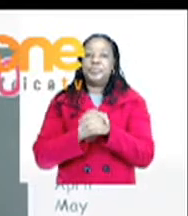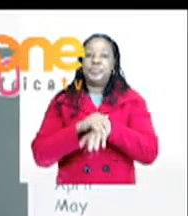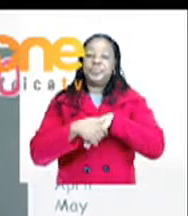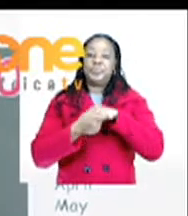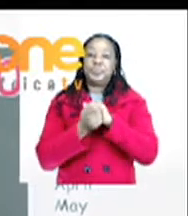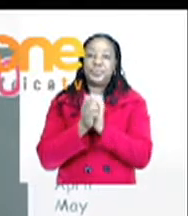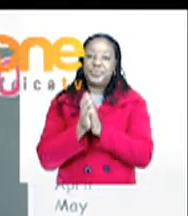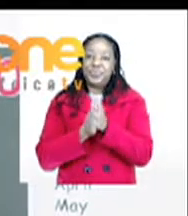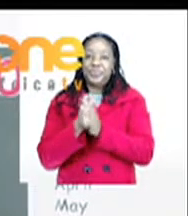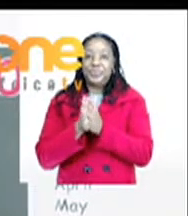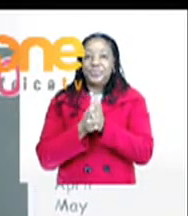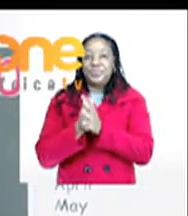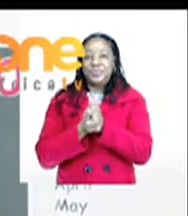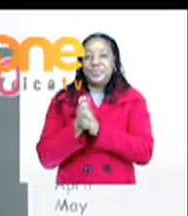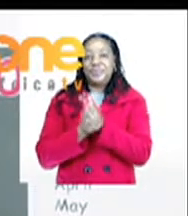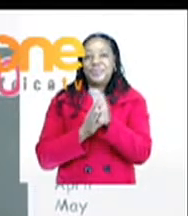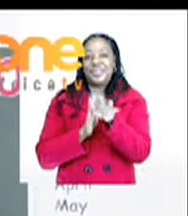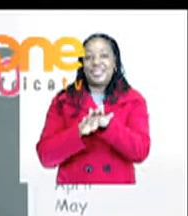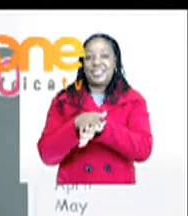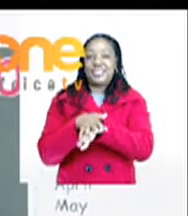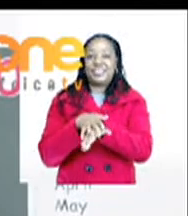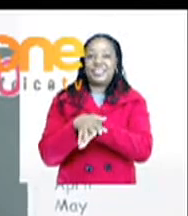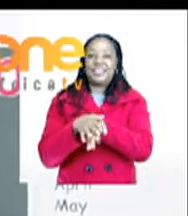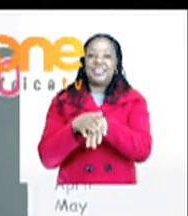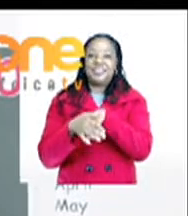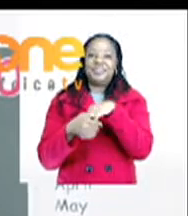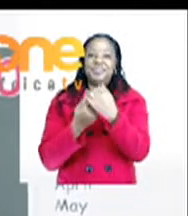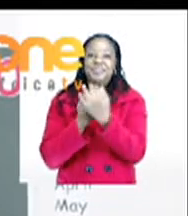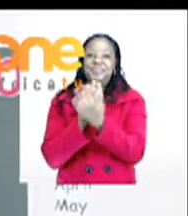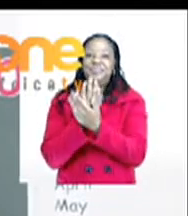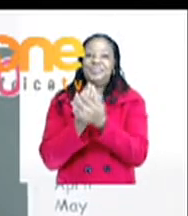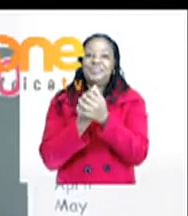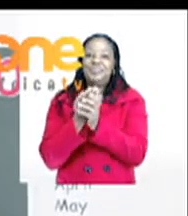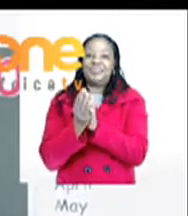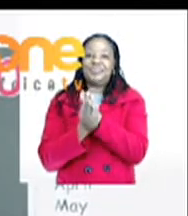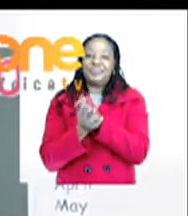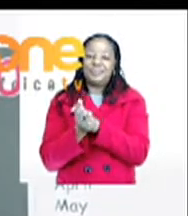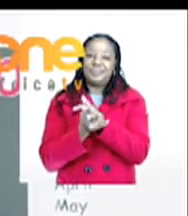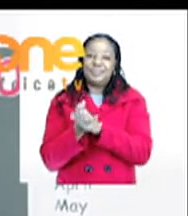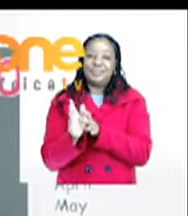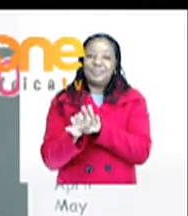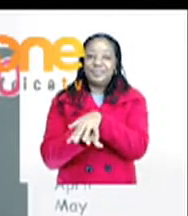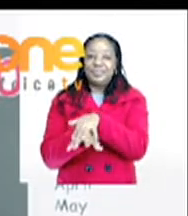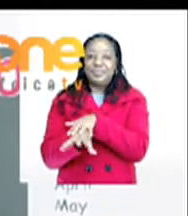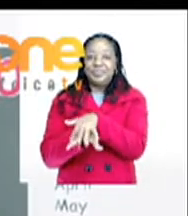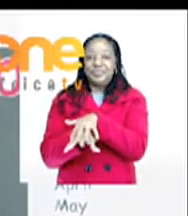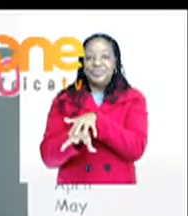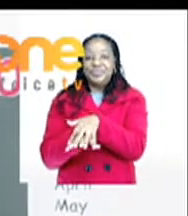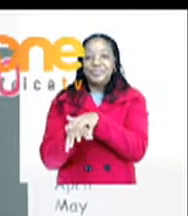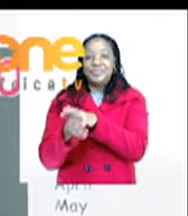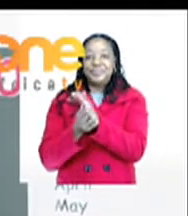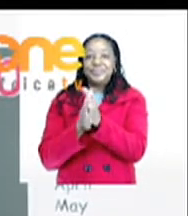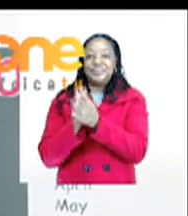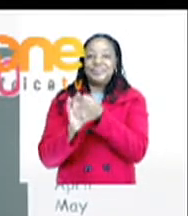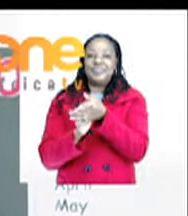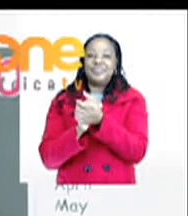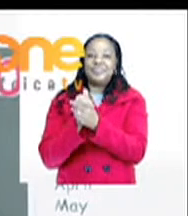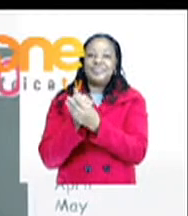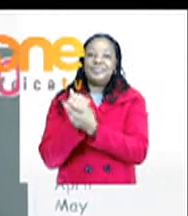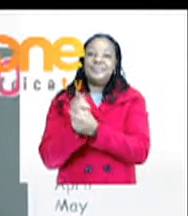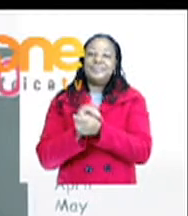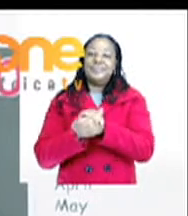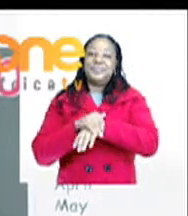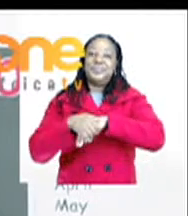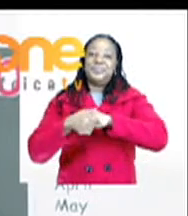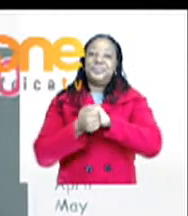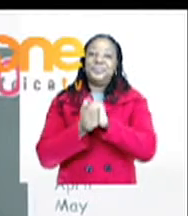Rub, rub, rub your hands back, inside and forth. Now your hands and mine